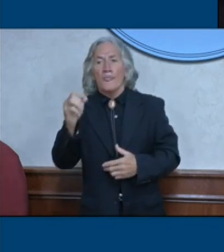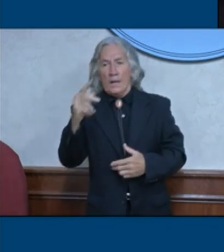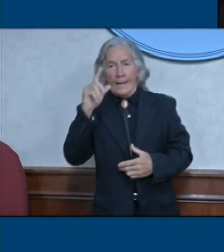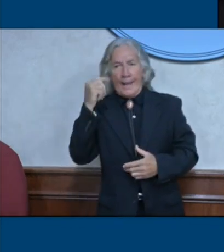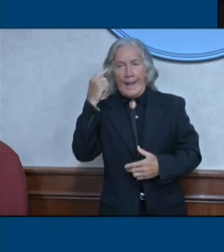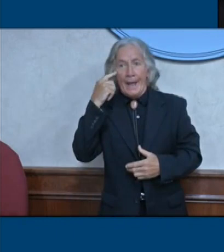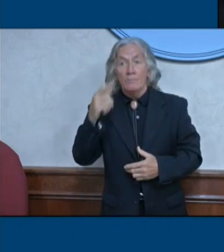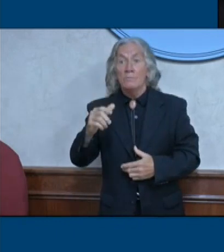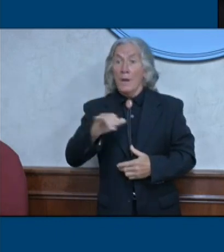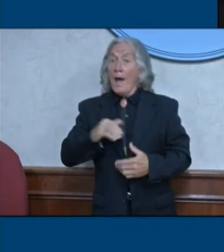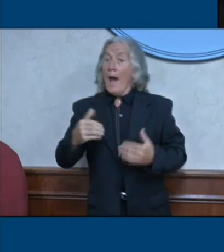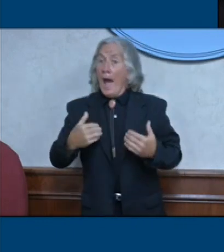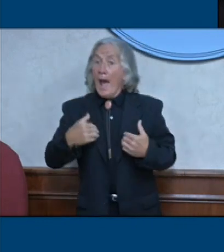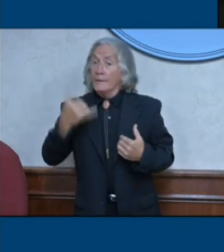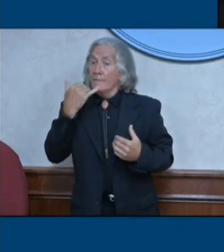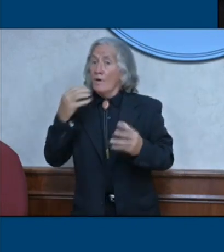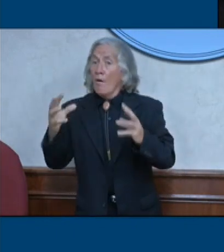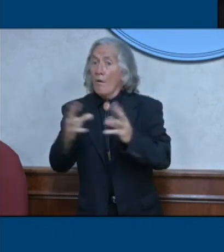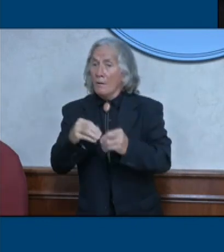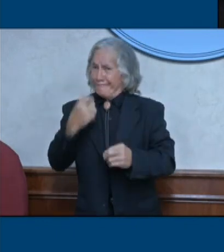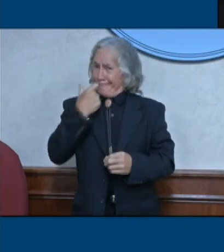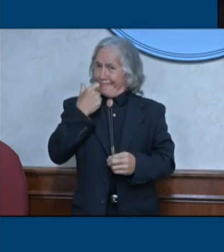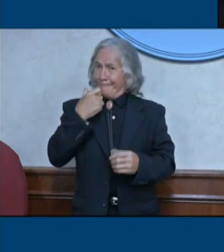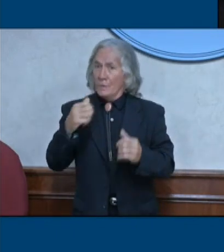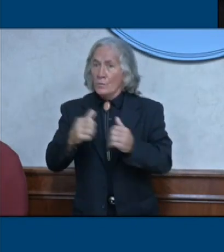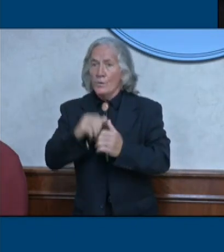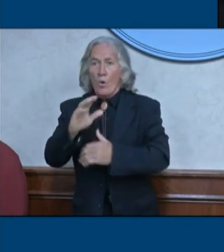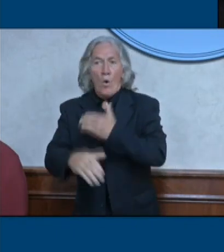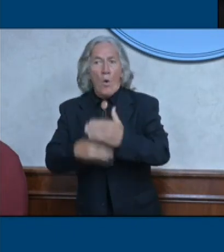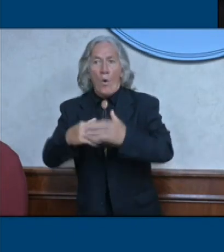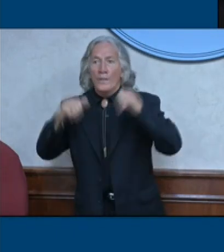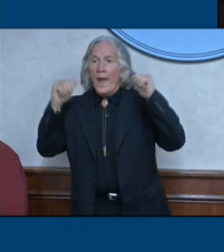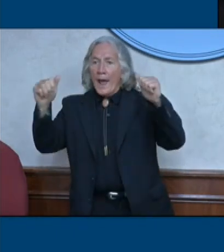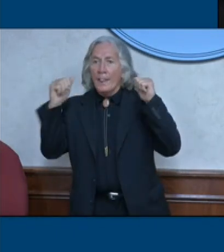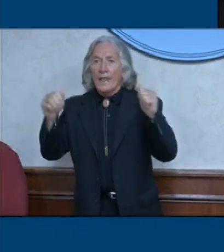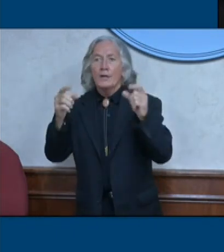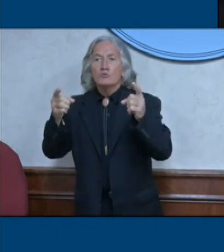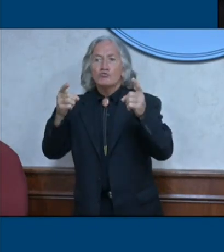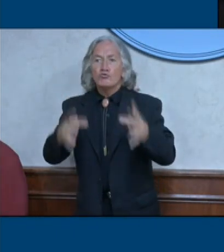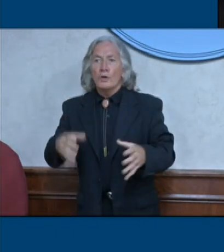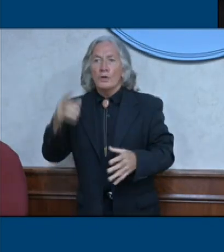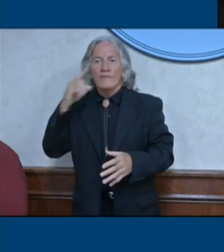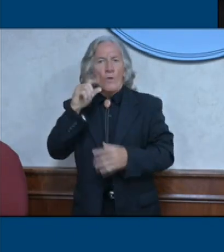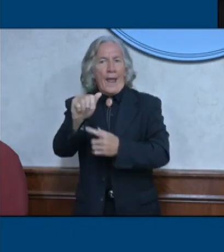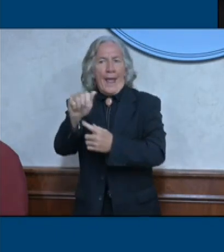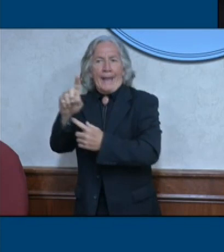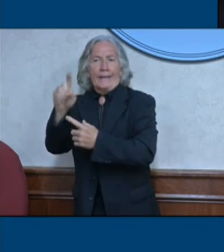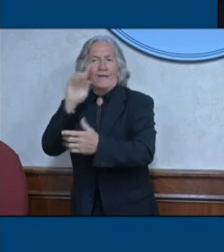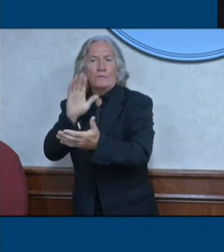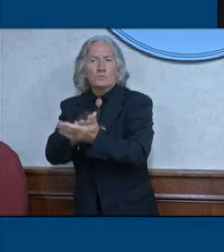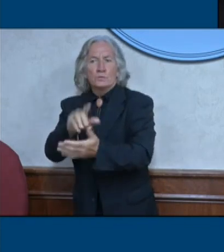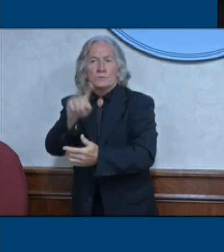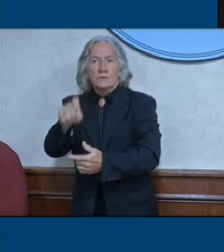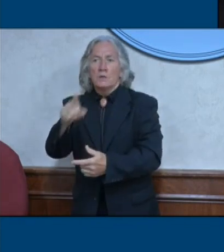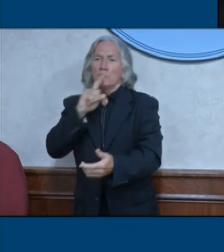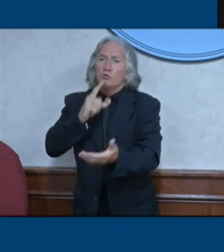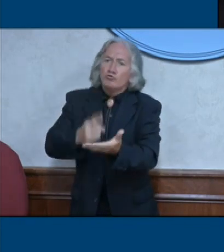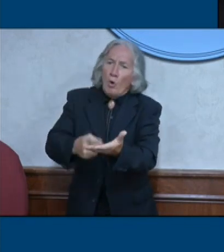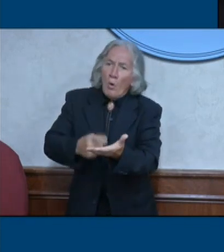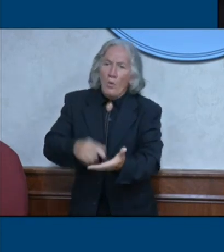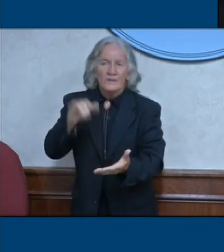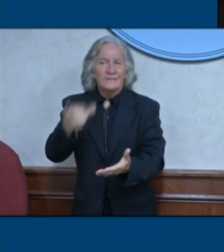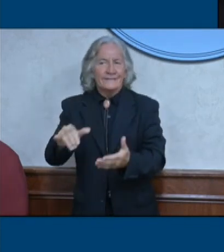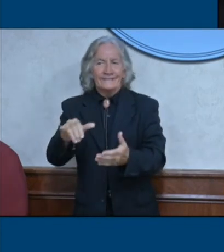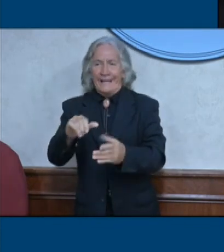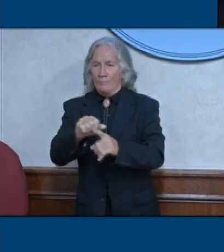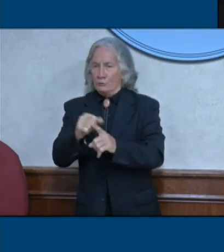had a telephone conference recently with all of the athletic directors for schools in the state of Texas, and we talked about this